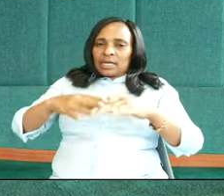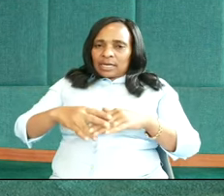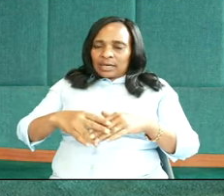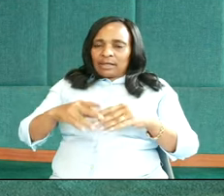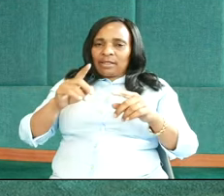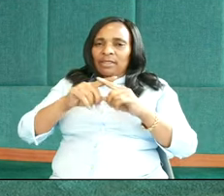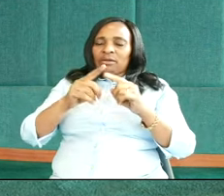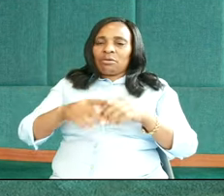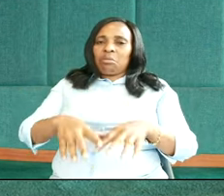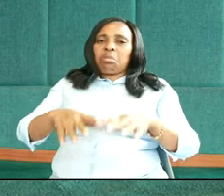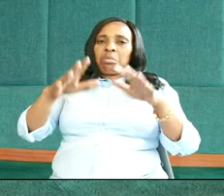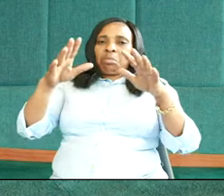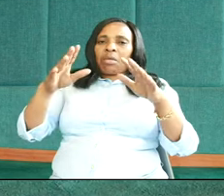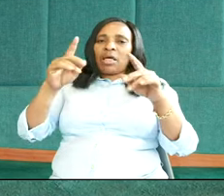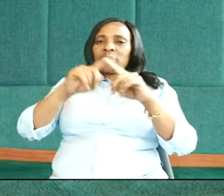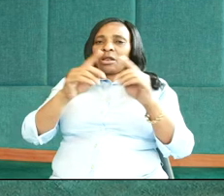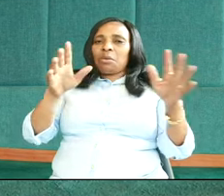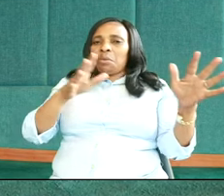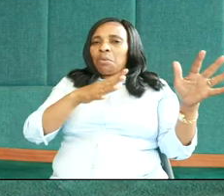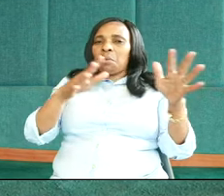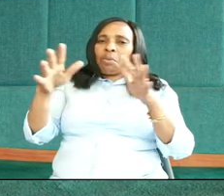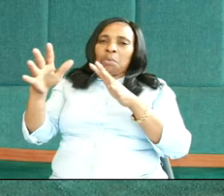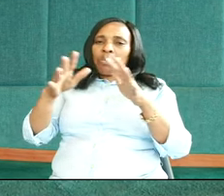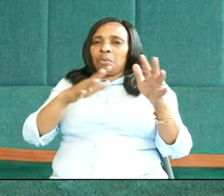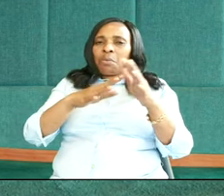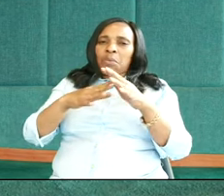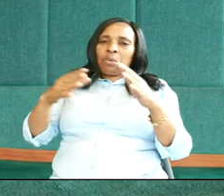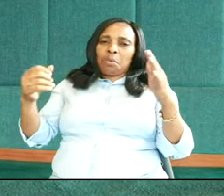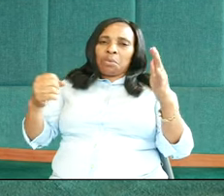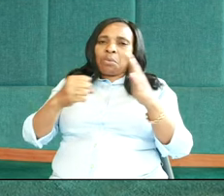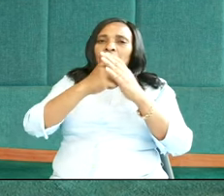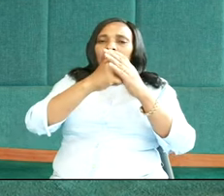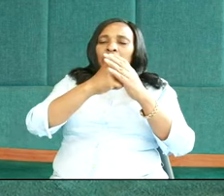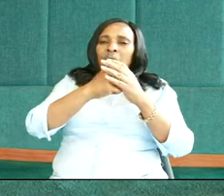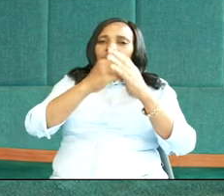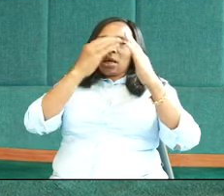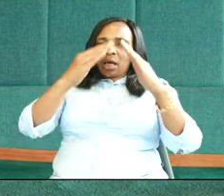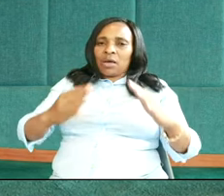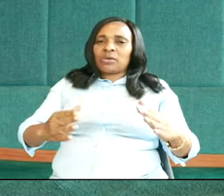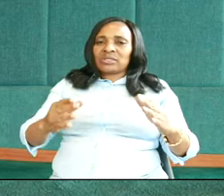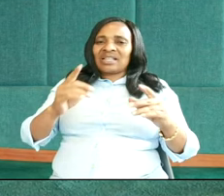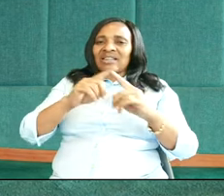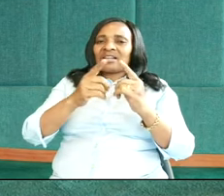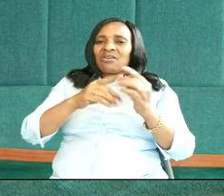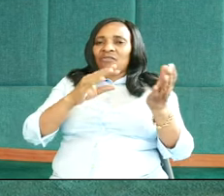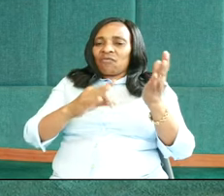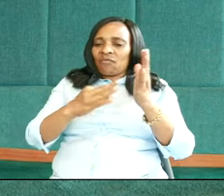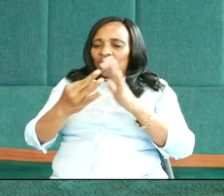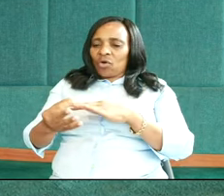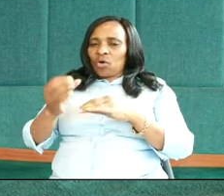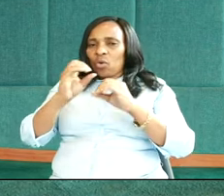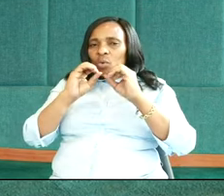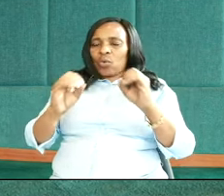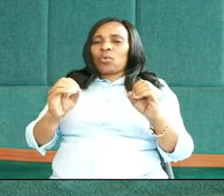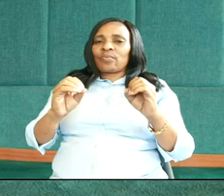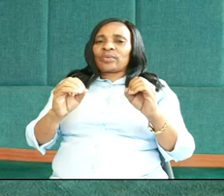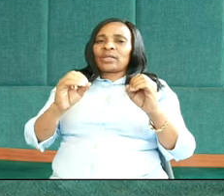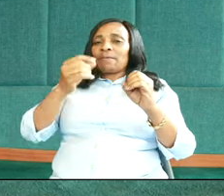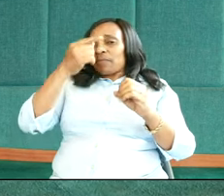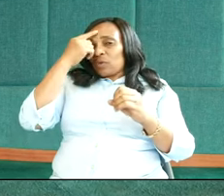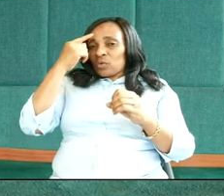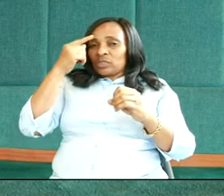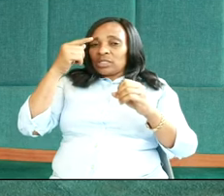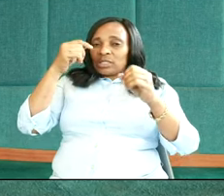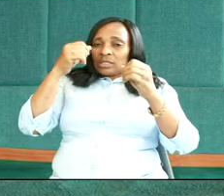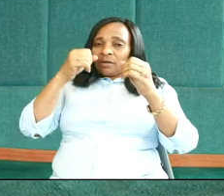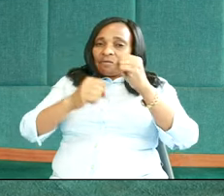streams rose, and the winds blew and beat against the house, yet mm-hmm. it did not fall, mm-hmm. because it had its foundation on the